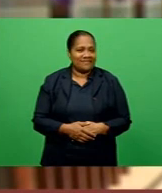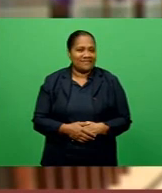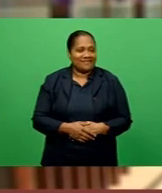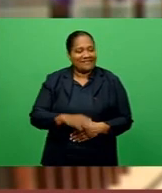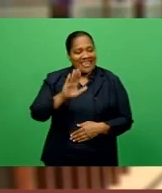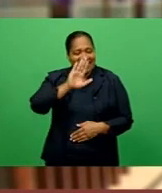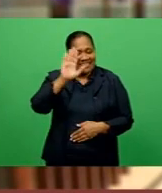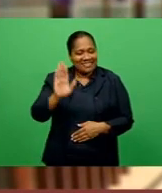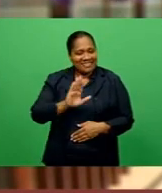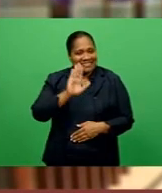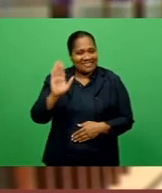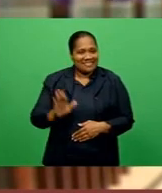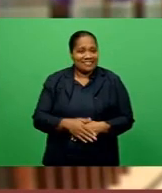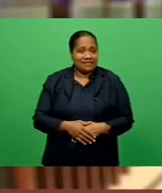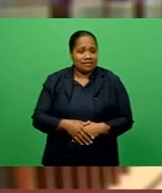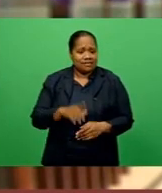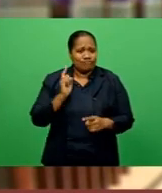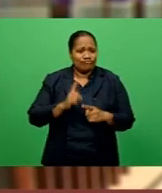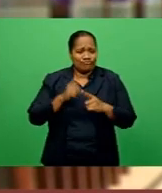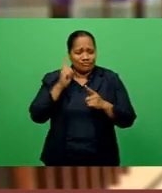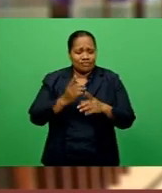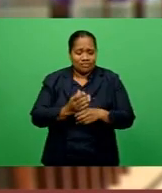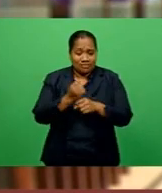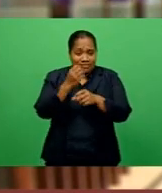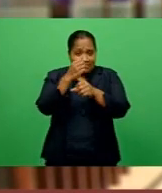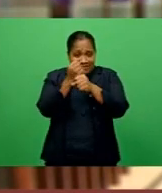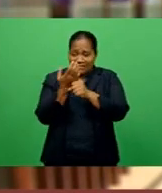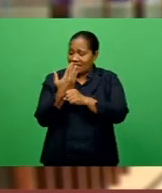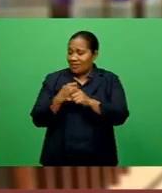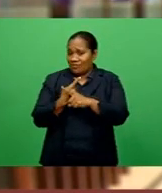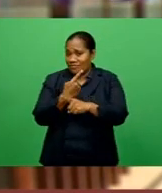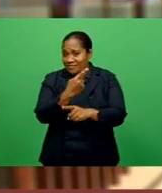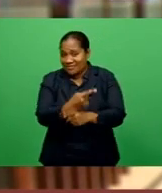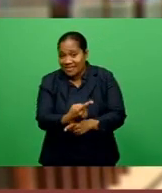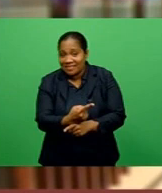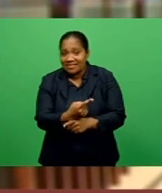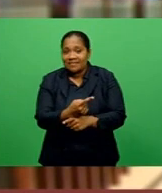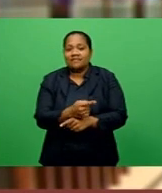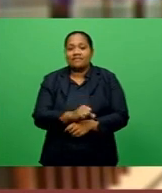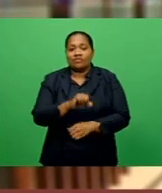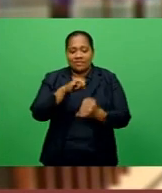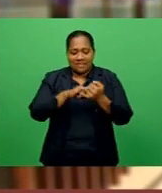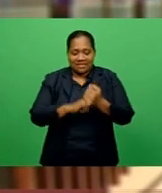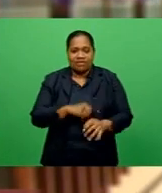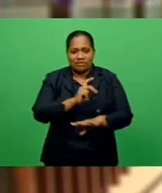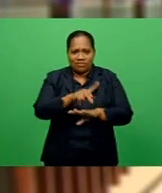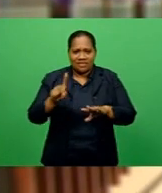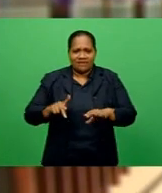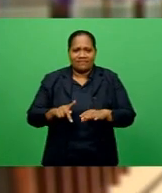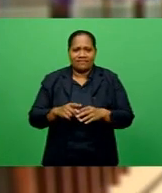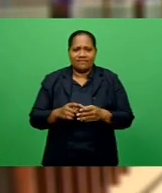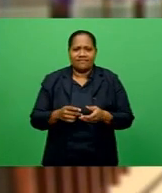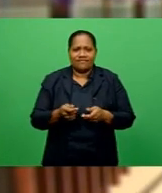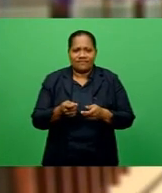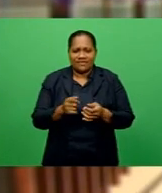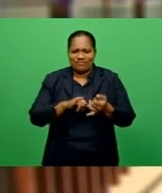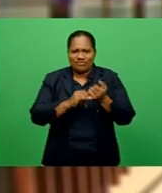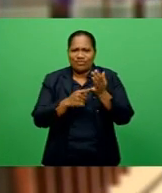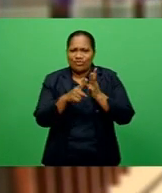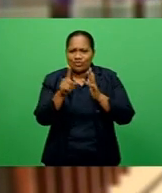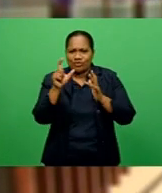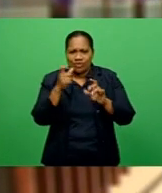Hello there. A quick update on last week's trading on the South Pacific Stock Exchange. Close to 62,000 shares valued